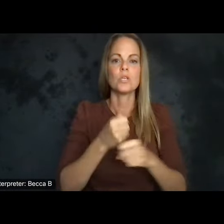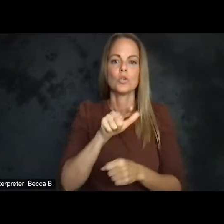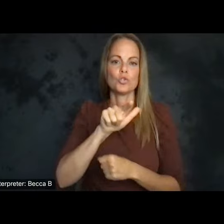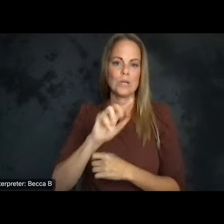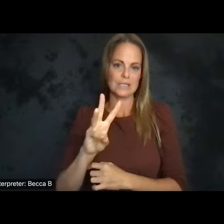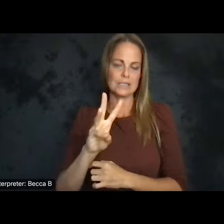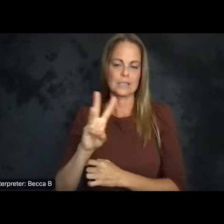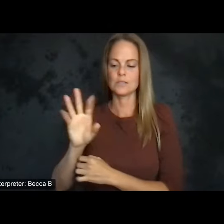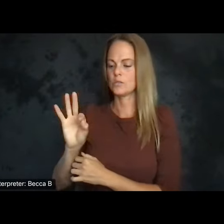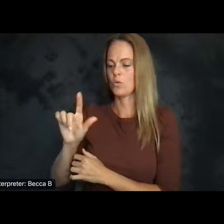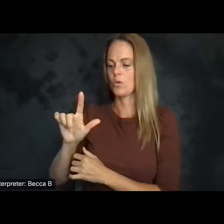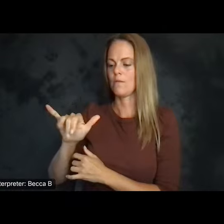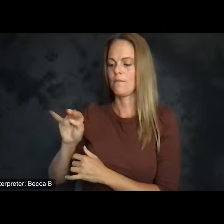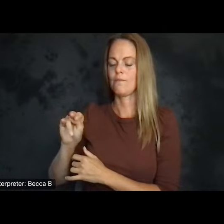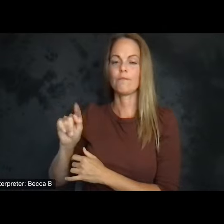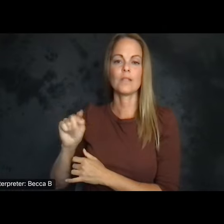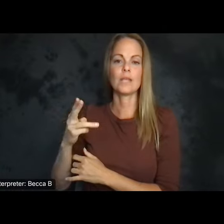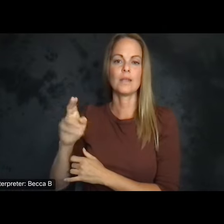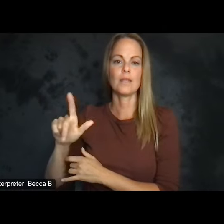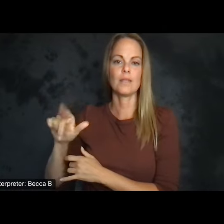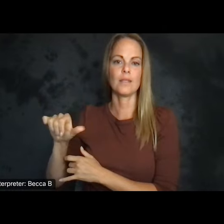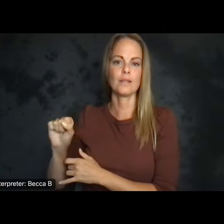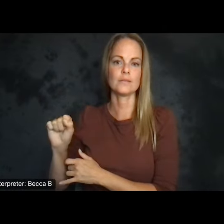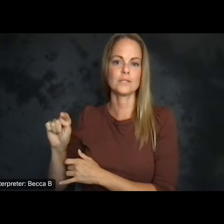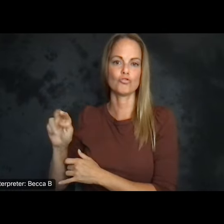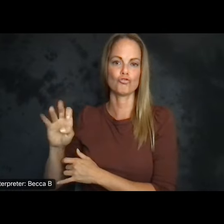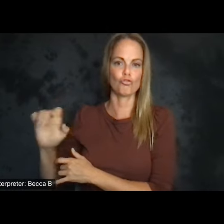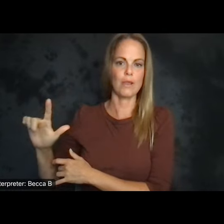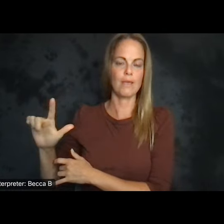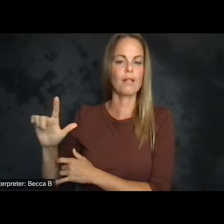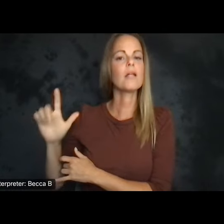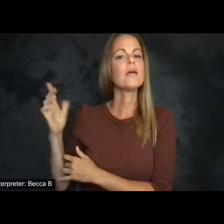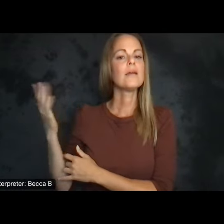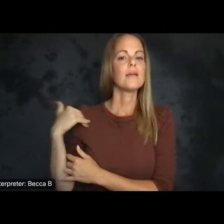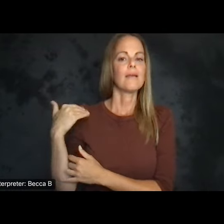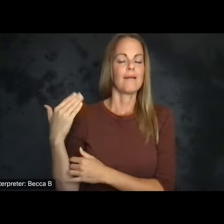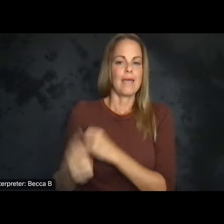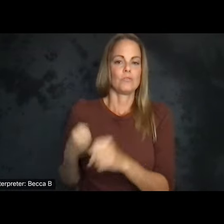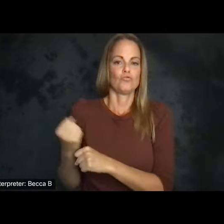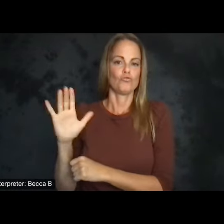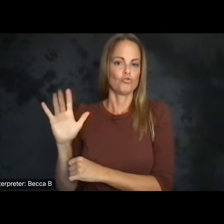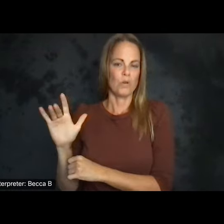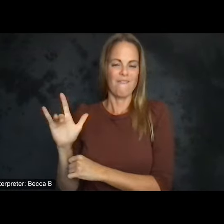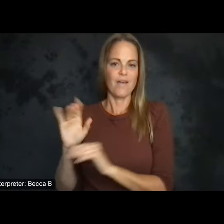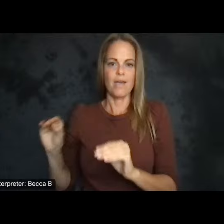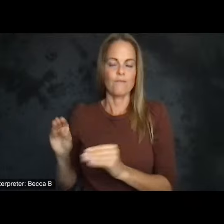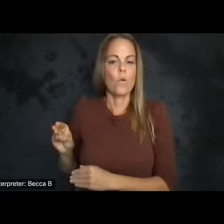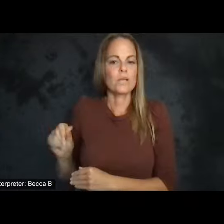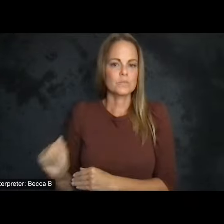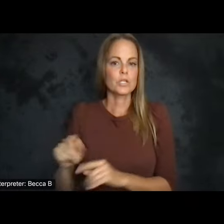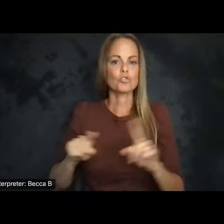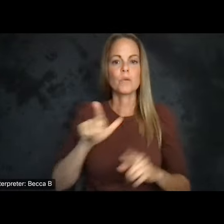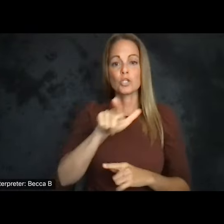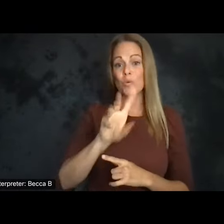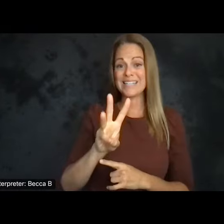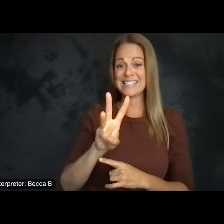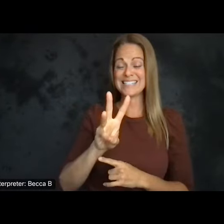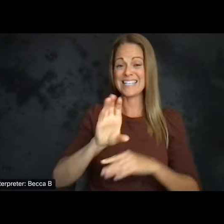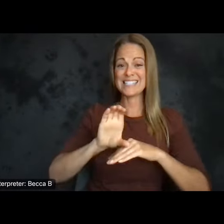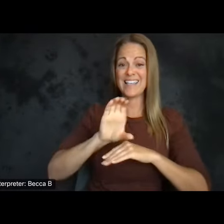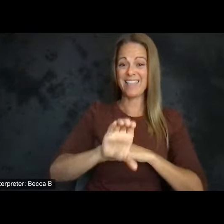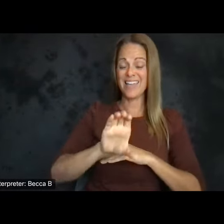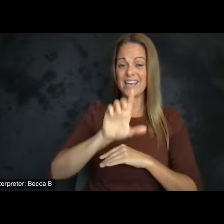Hills Trail, in 25, there was no expenditures, but in 26, we were allotting $6 million. And